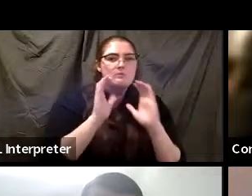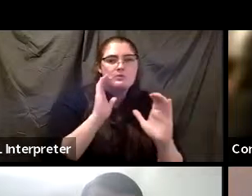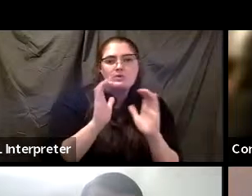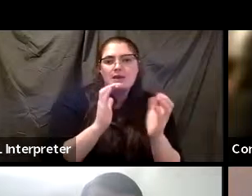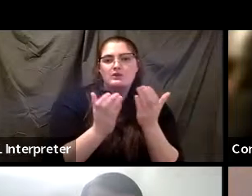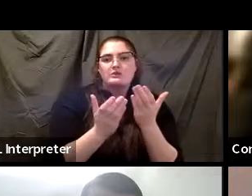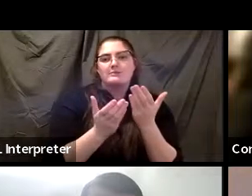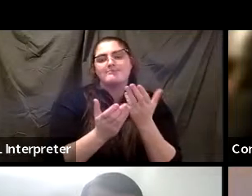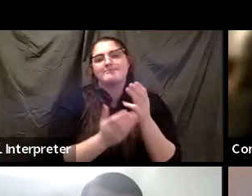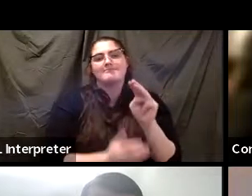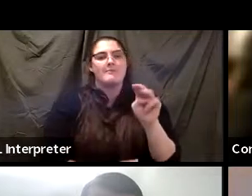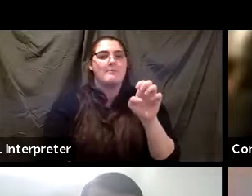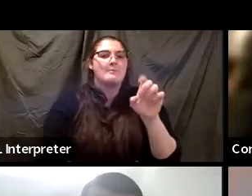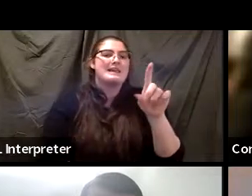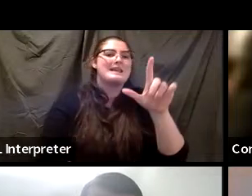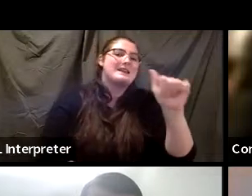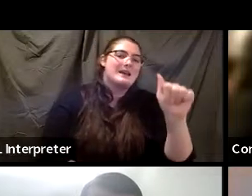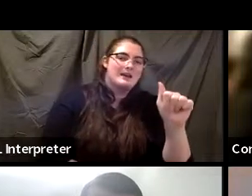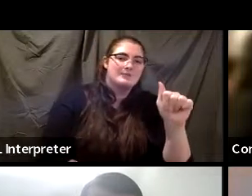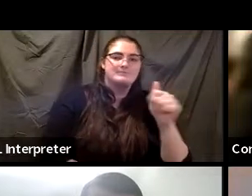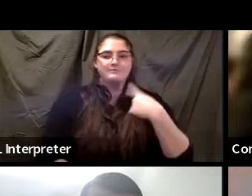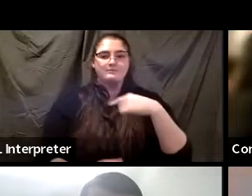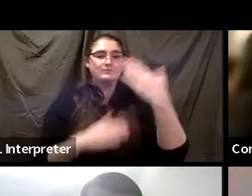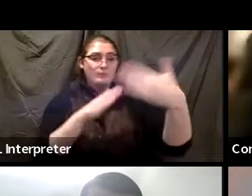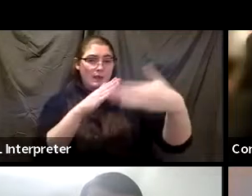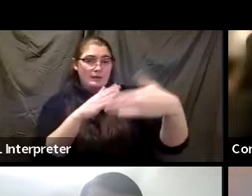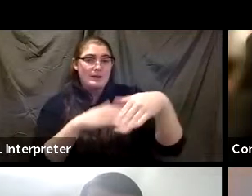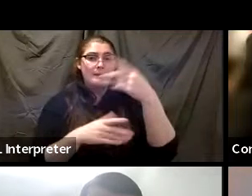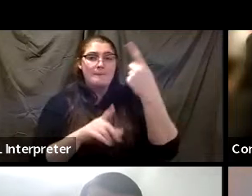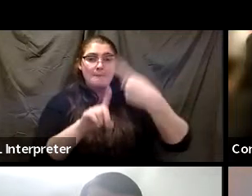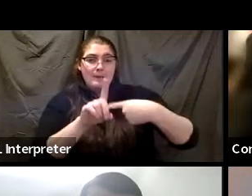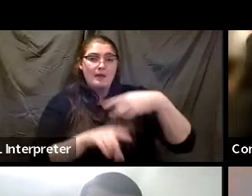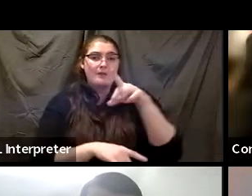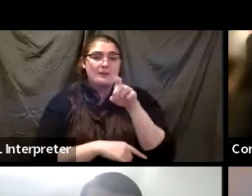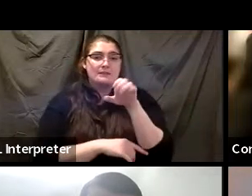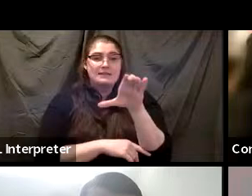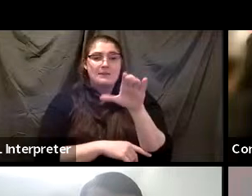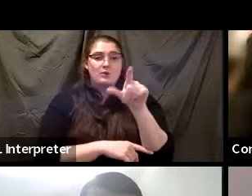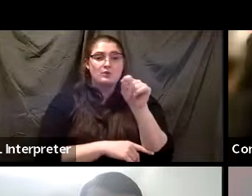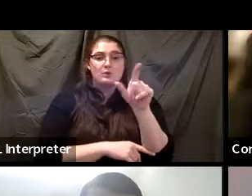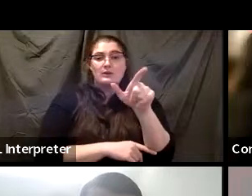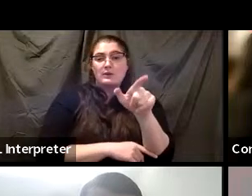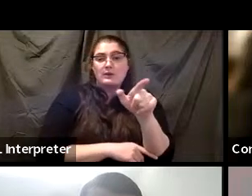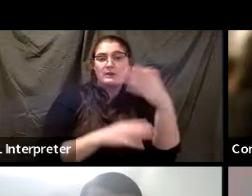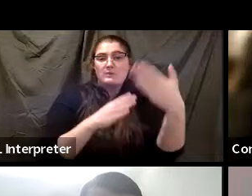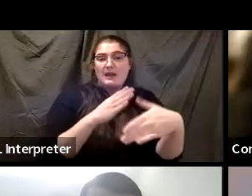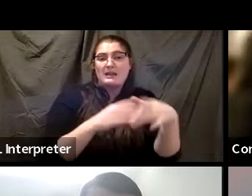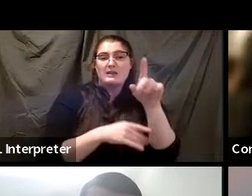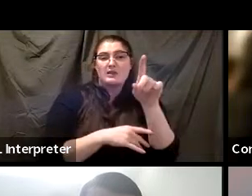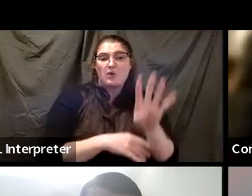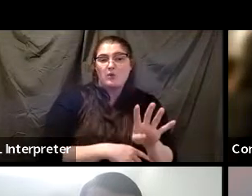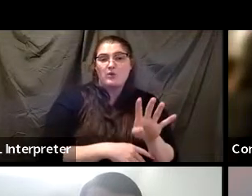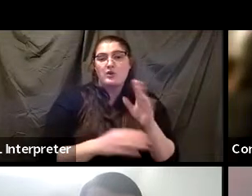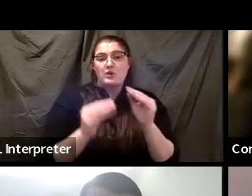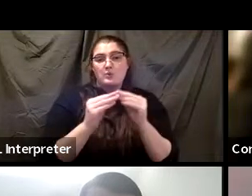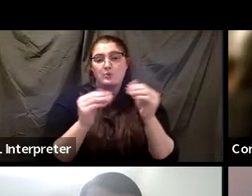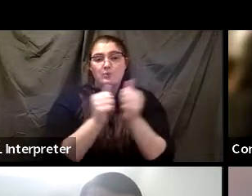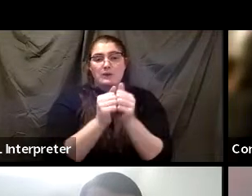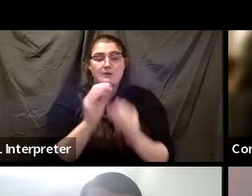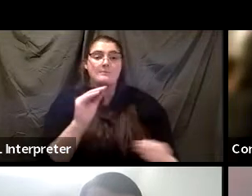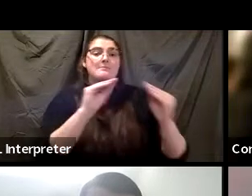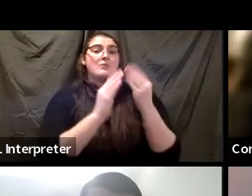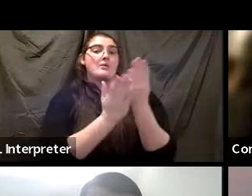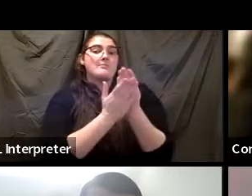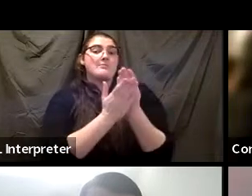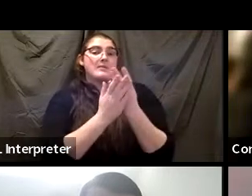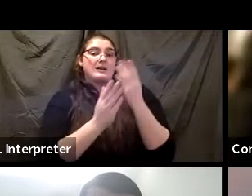media. So we actually ended the month of December 2023. We ended the quarter with more money than we started, ending with